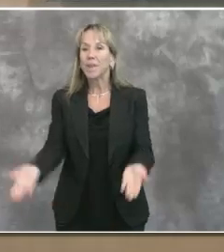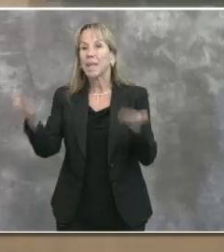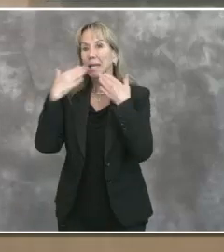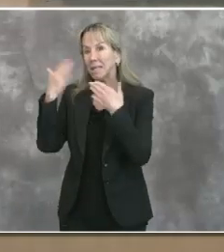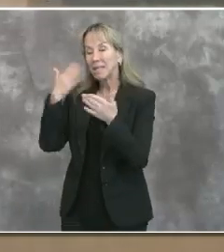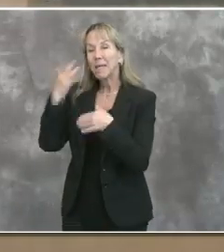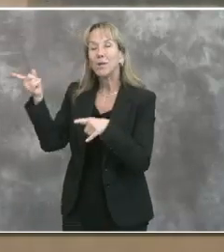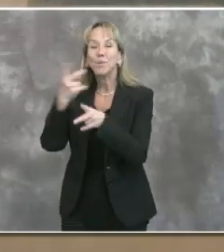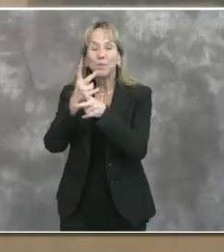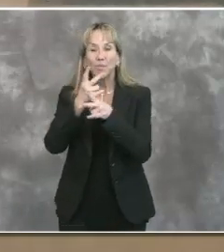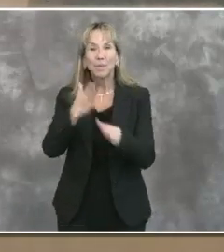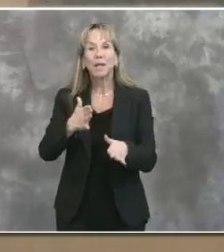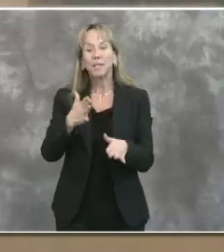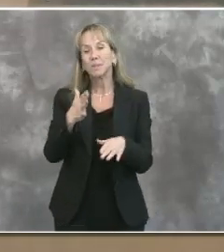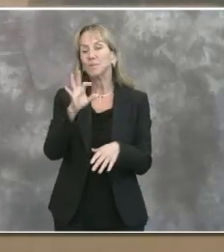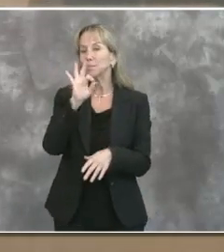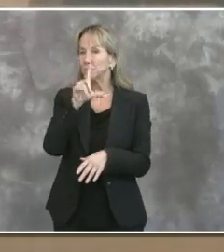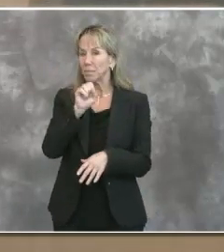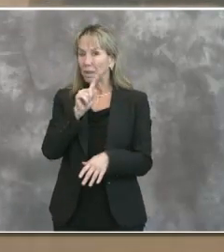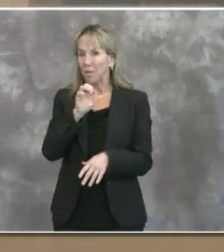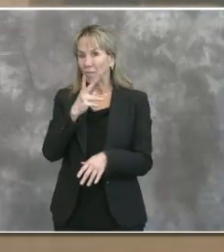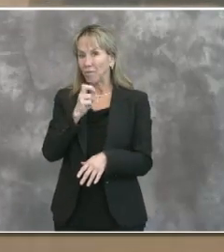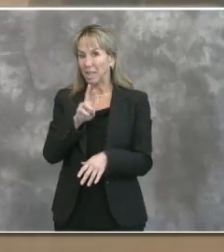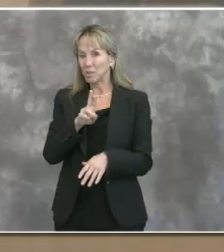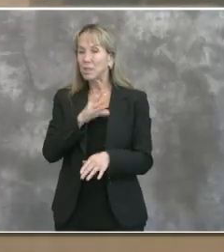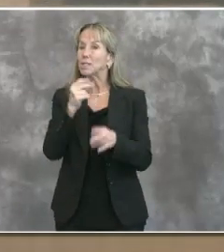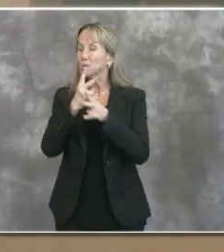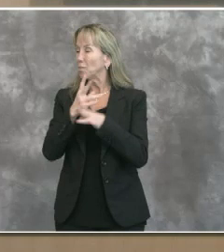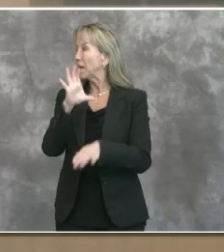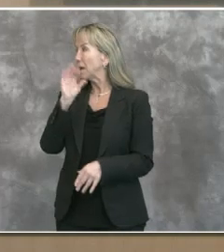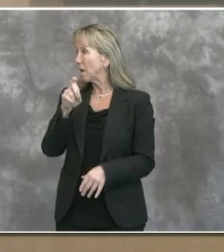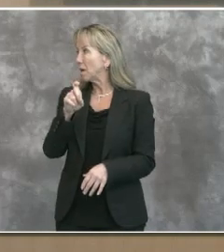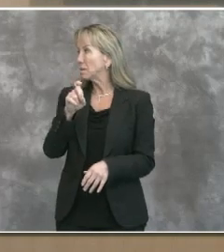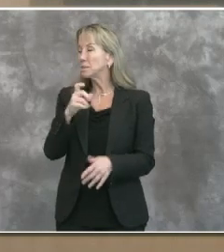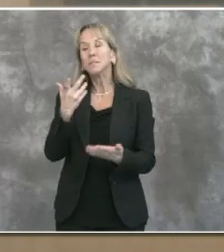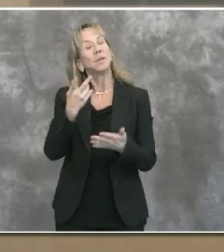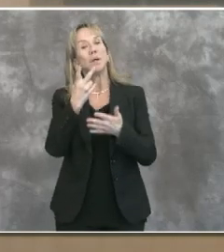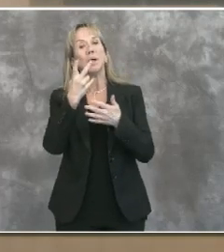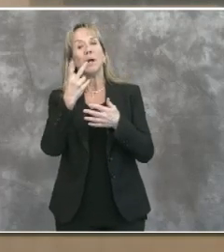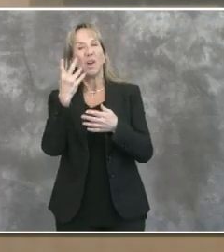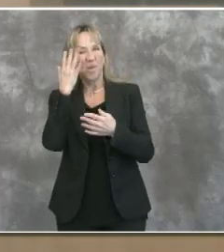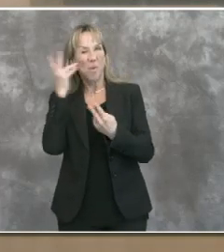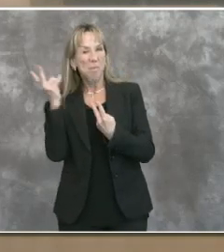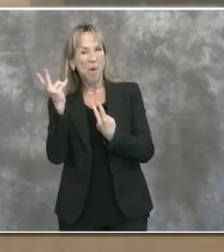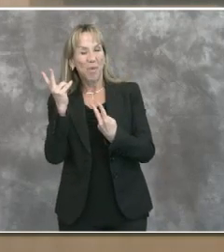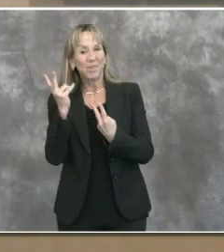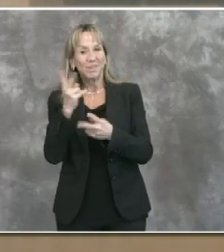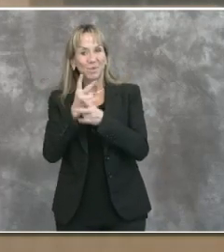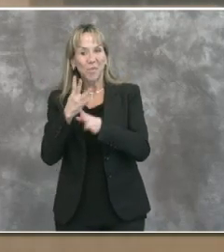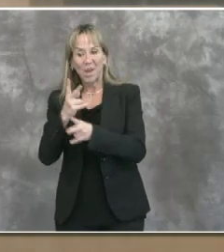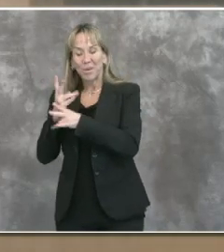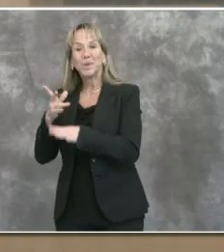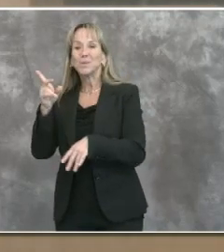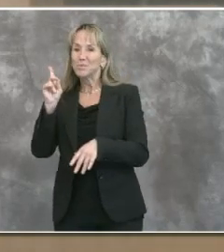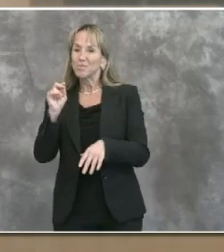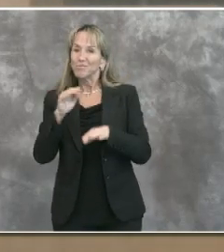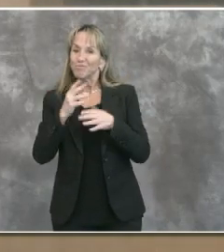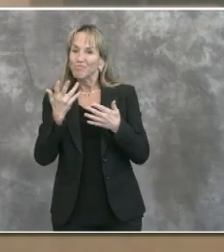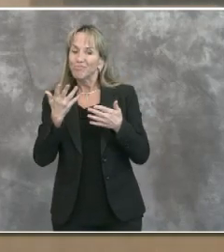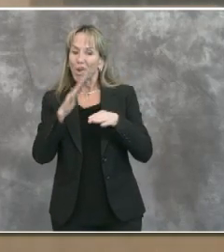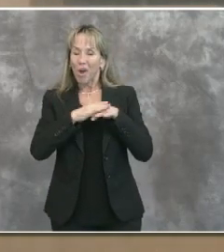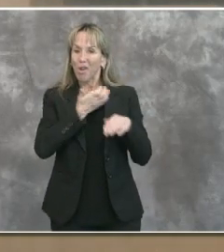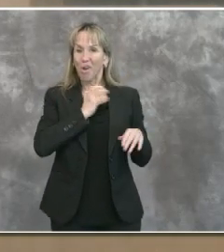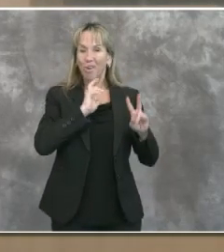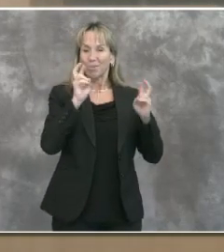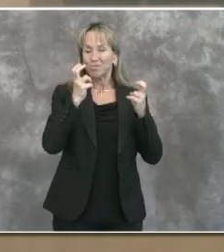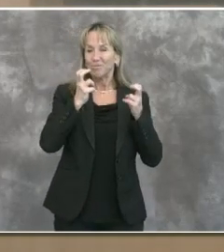Thank you, Supervisor Fletcher and Supervisor Cox. And as mentioned, both serve on our policy board, and they help guide our work every single